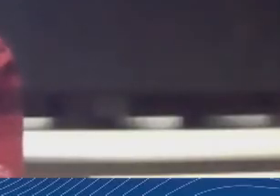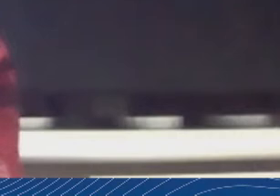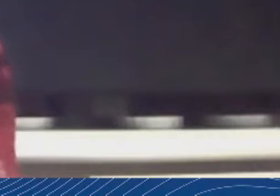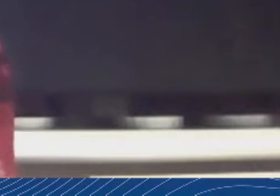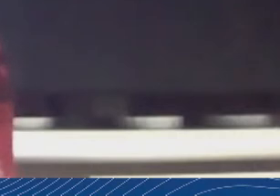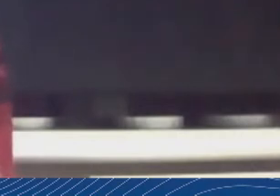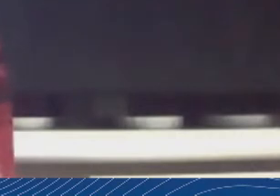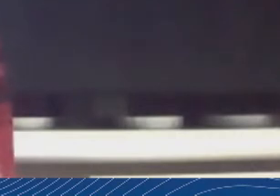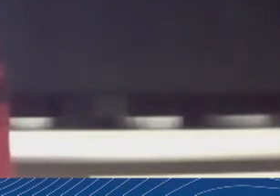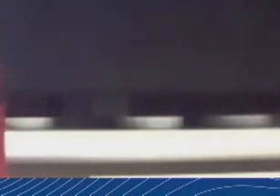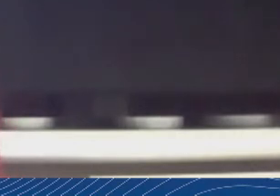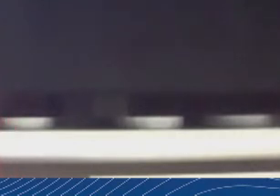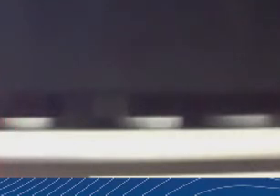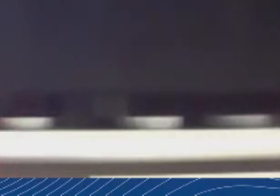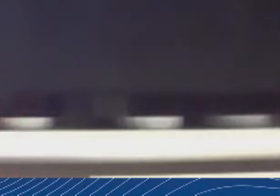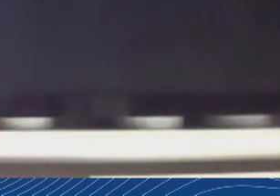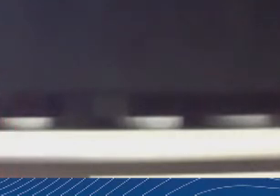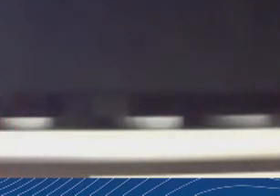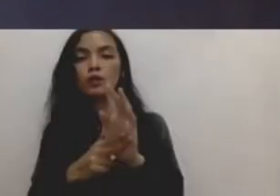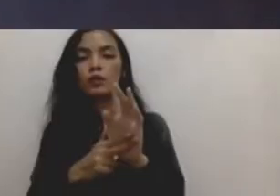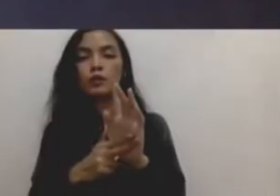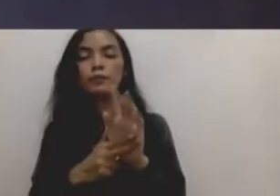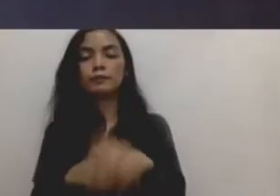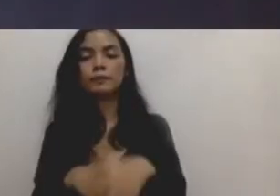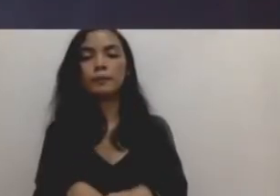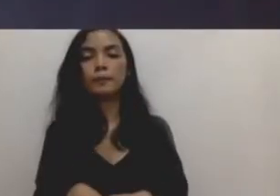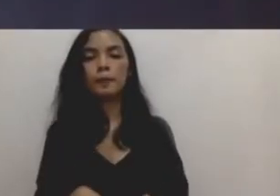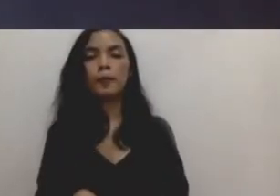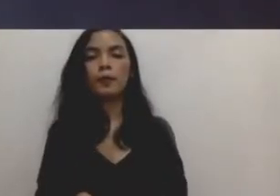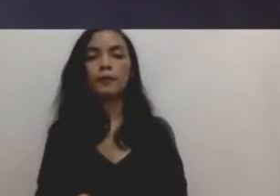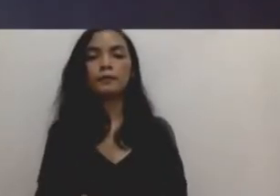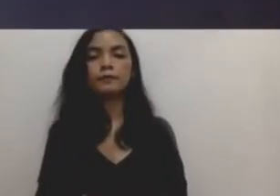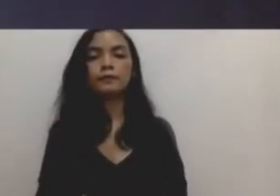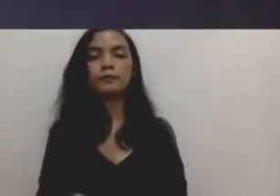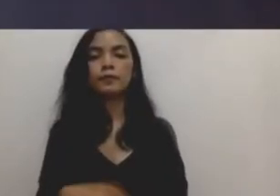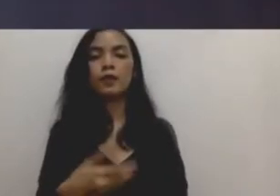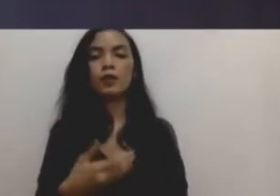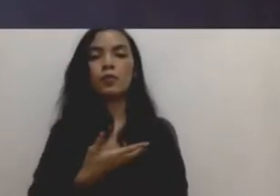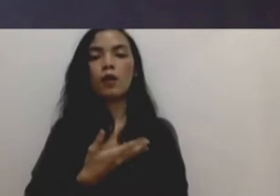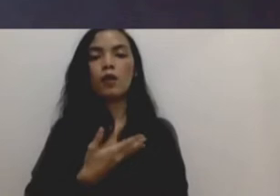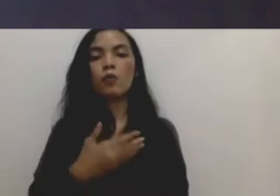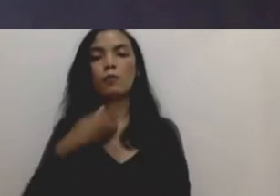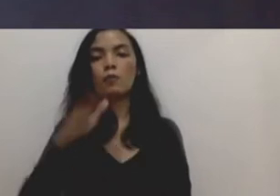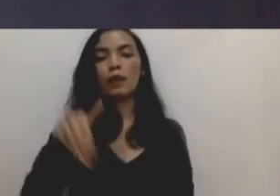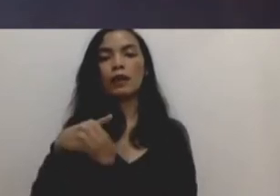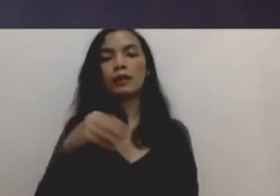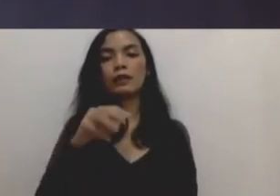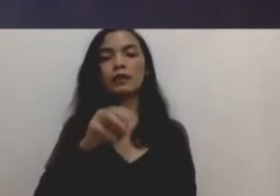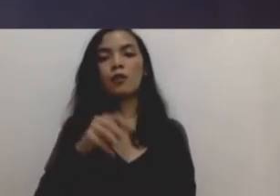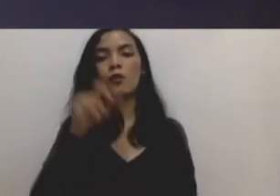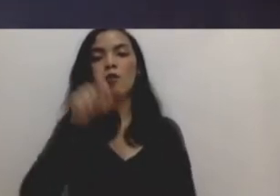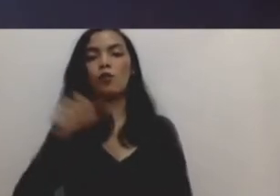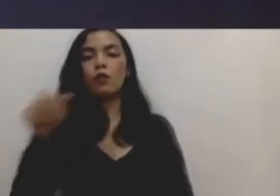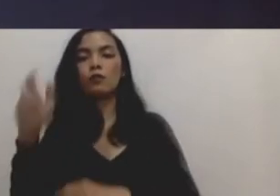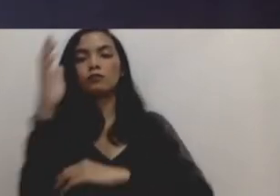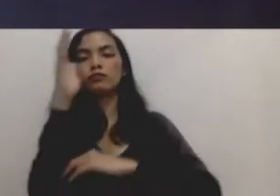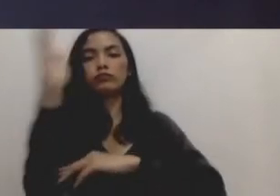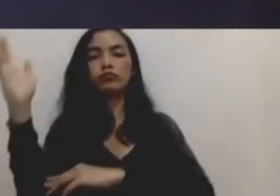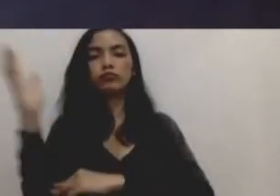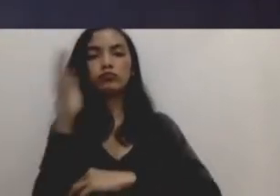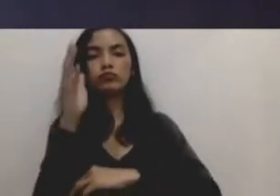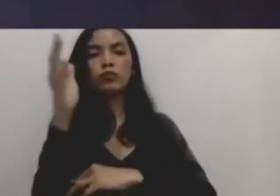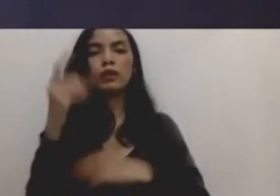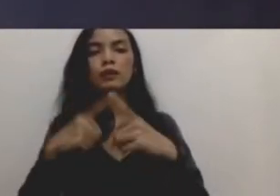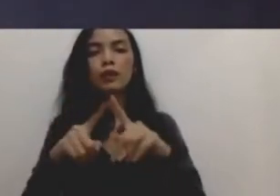And before we start our discussion, I will invite three speakers also to discuss more about this topic. But I would like to say